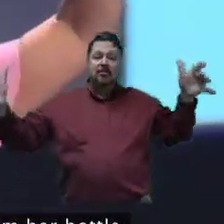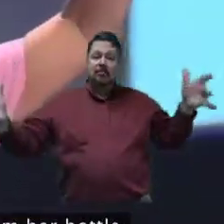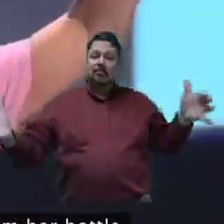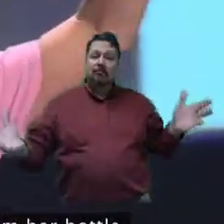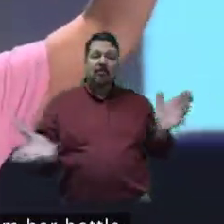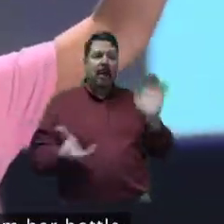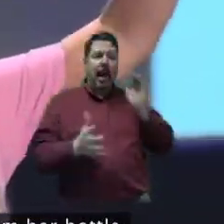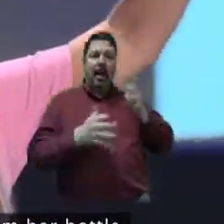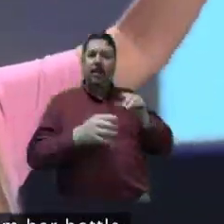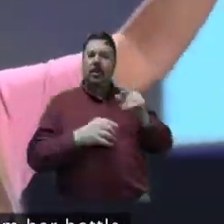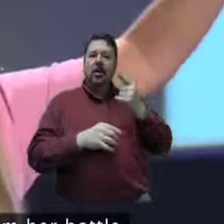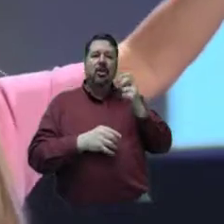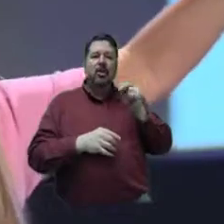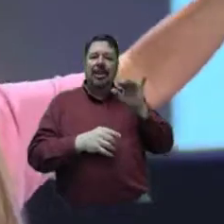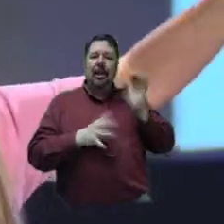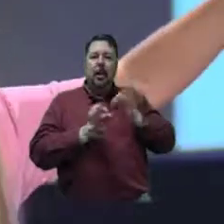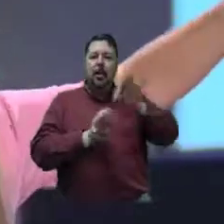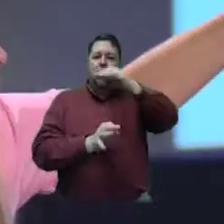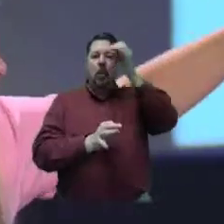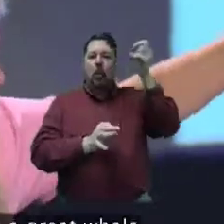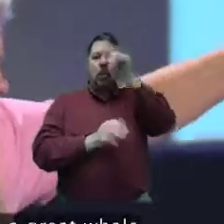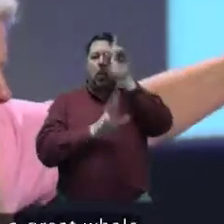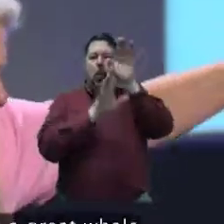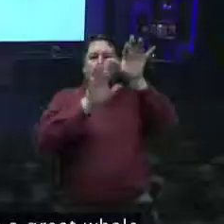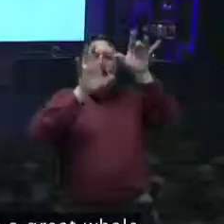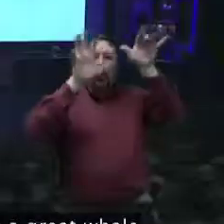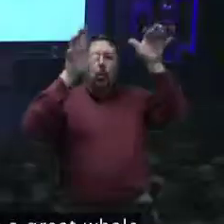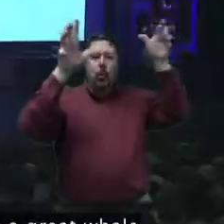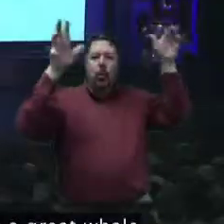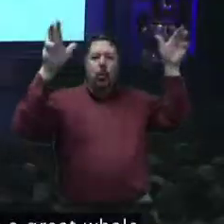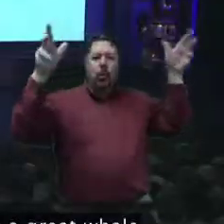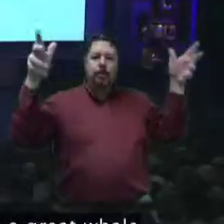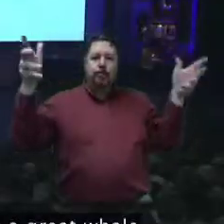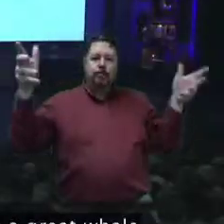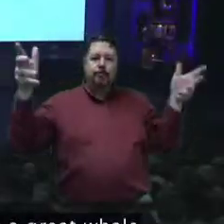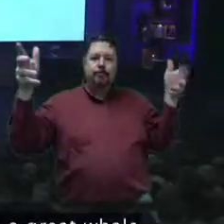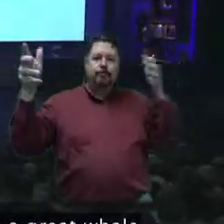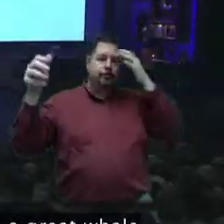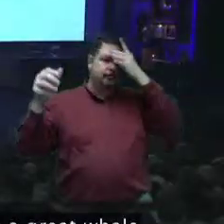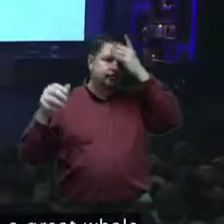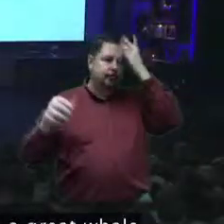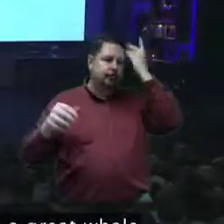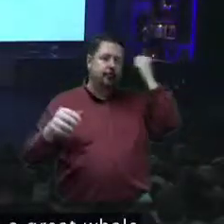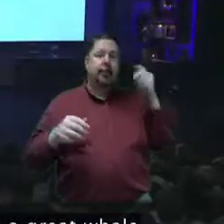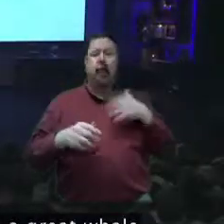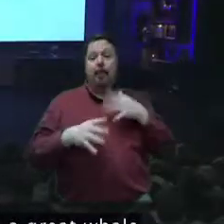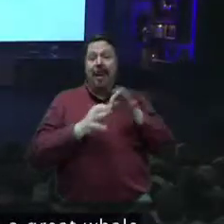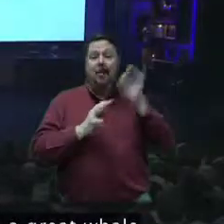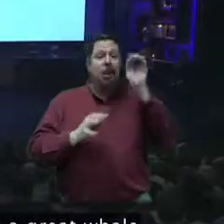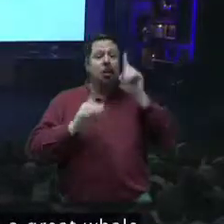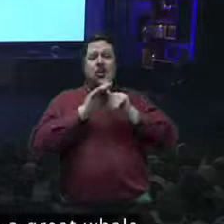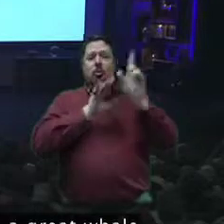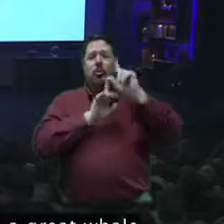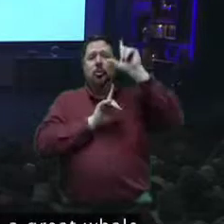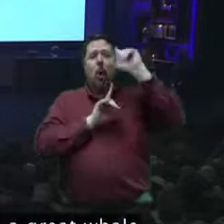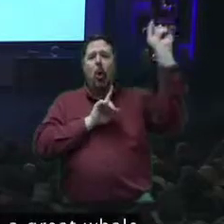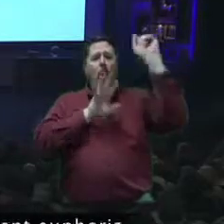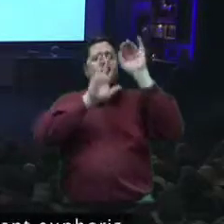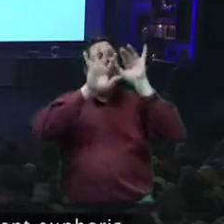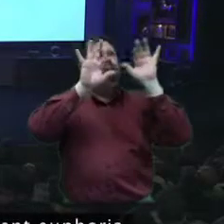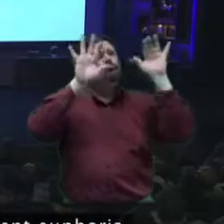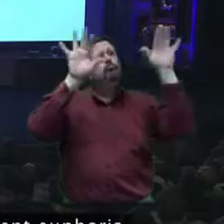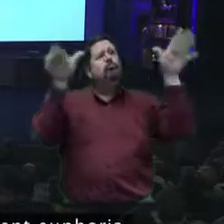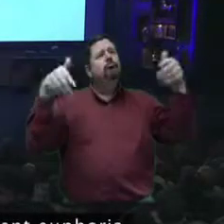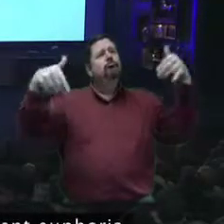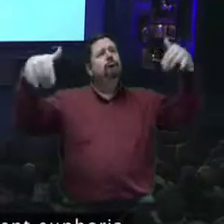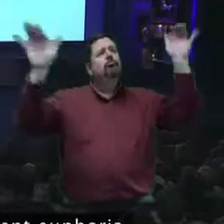a genie just liberated from her bottle. And my spirit soared free like a